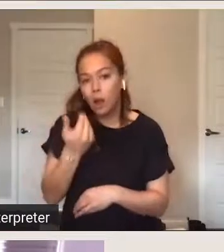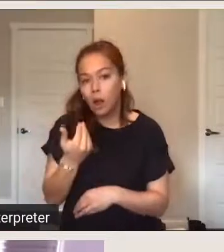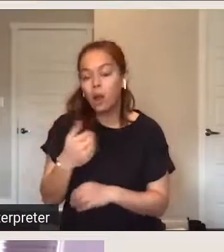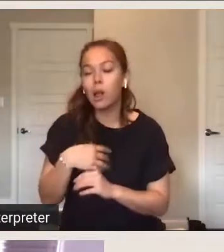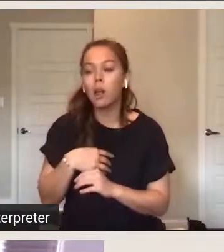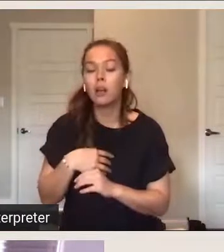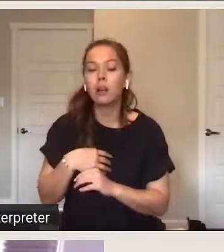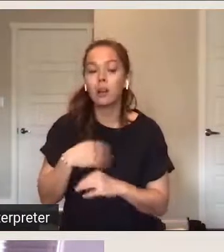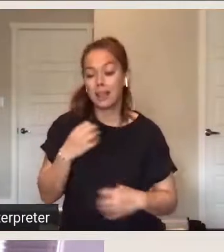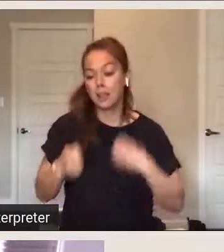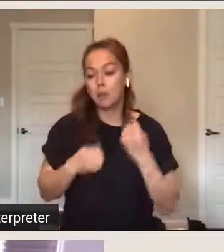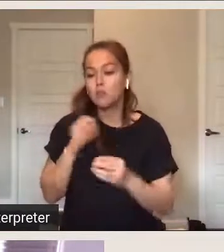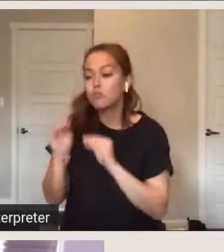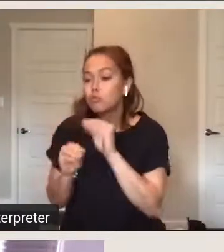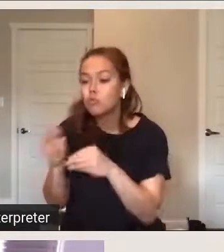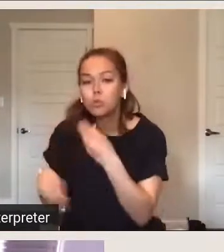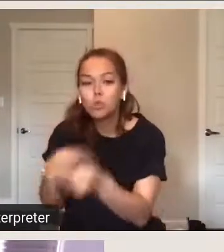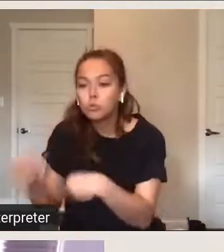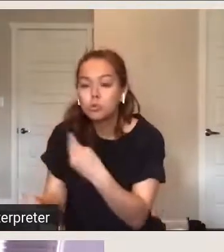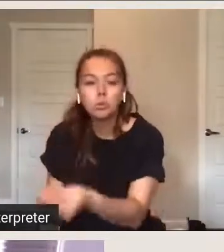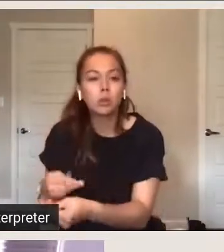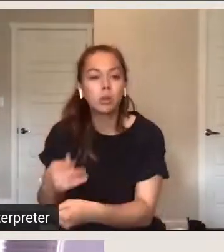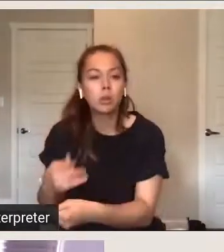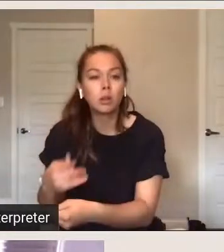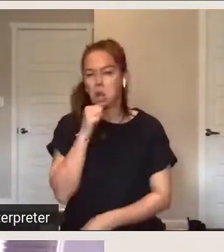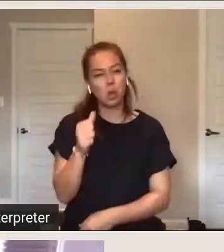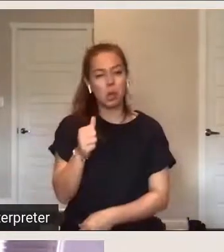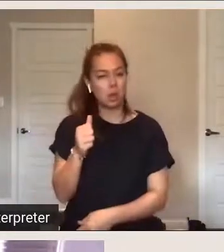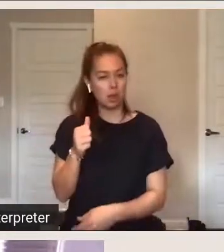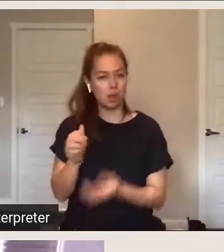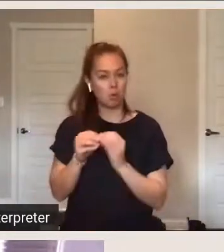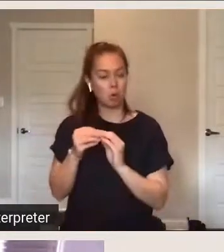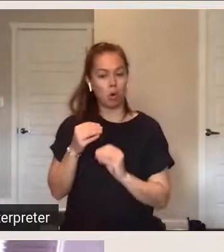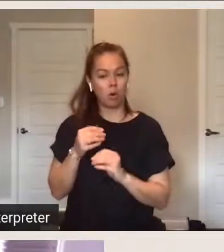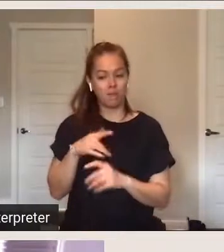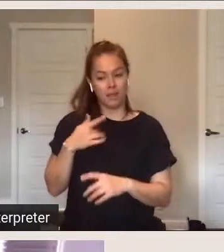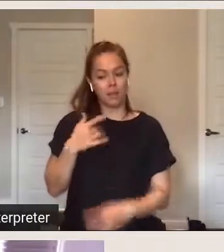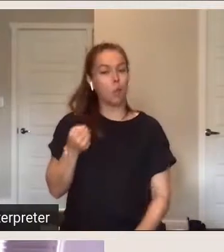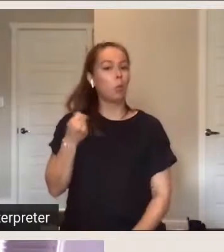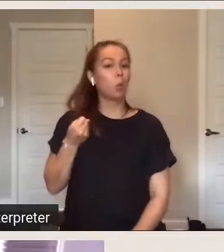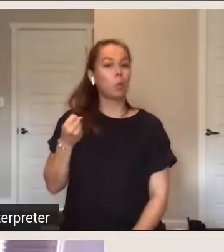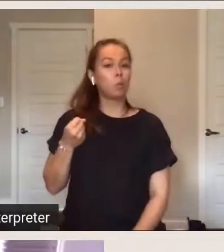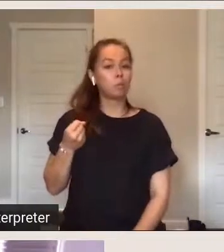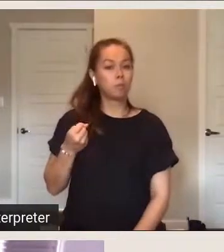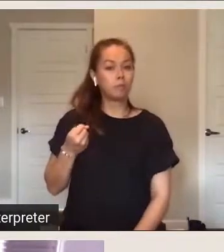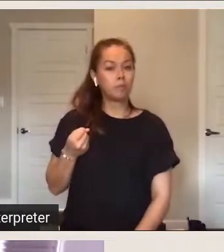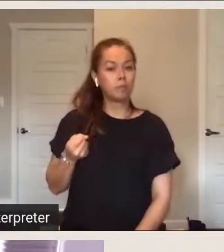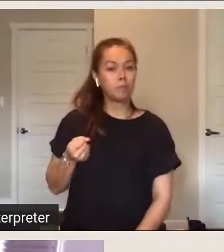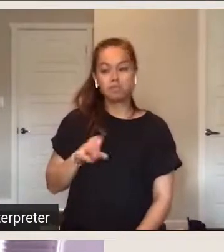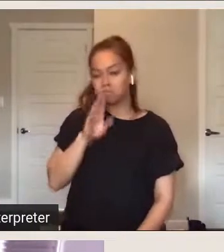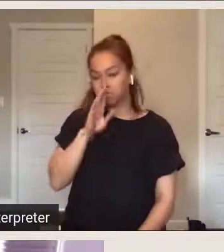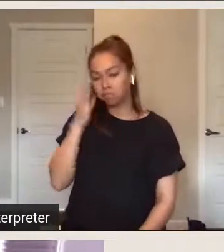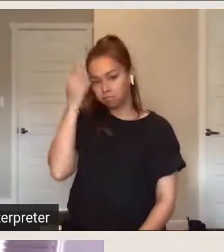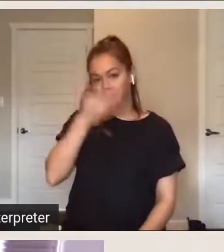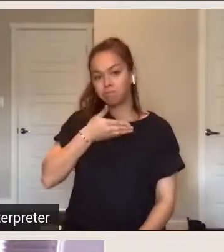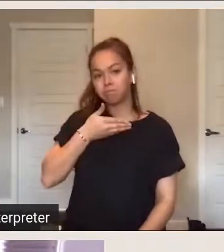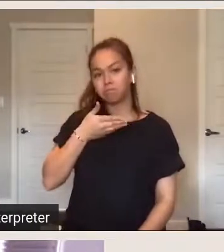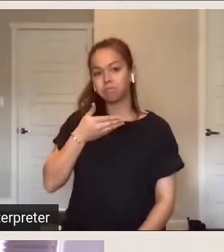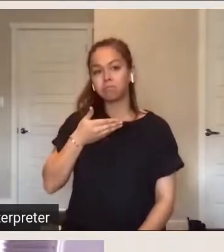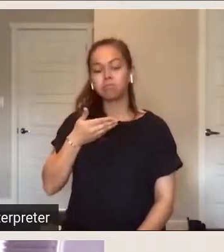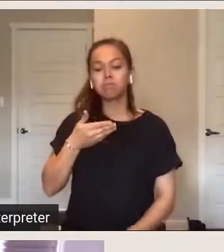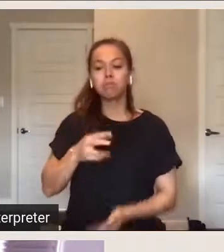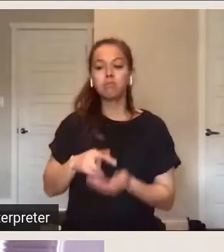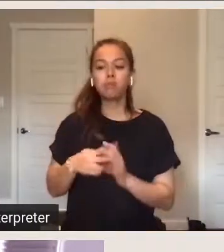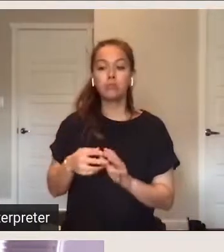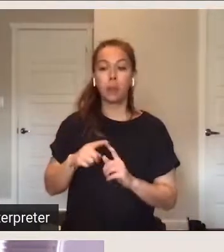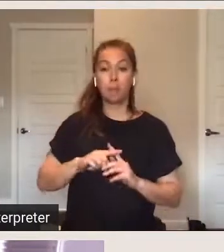back on their feelings and towards families. So I was a little bit concerned at the